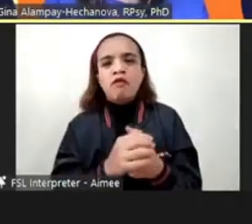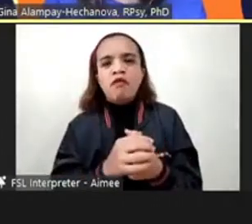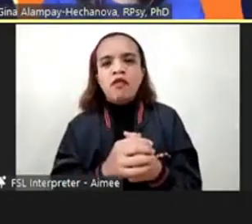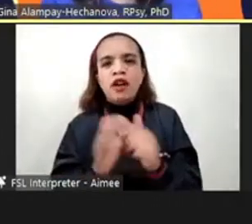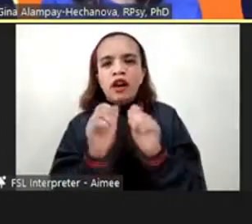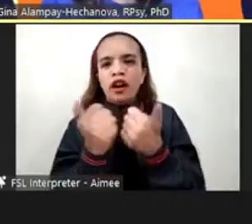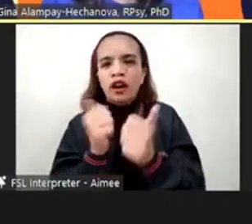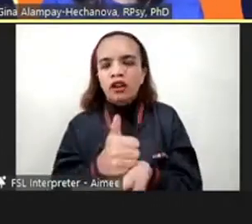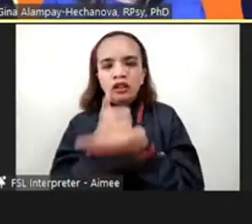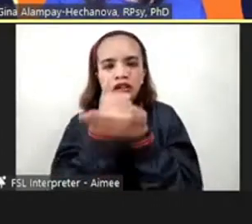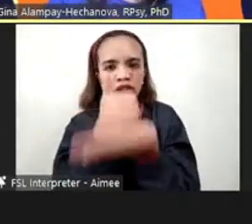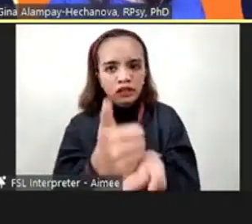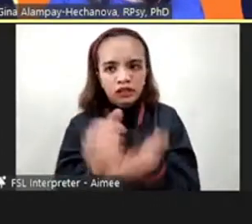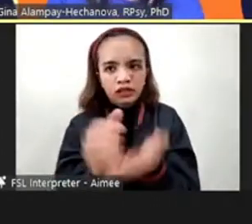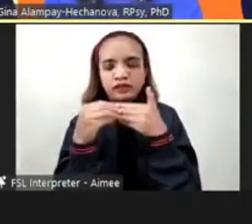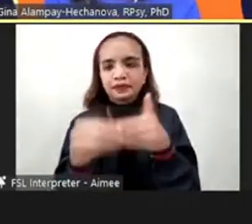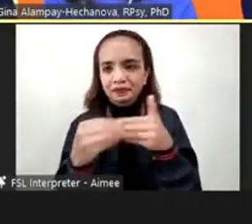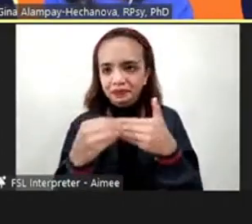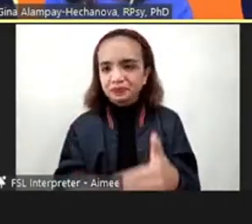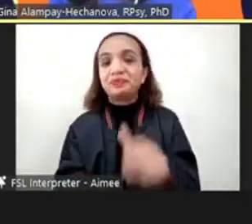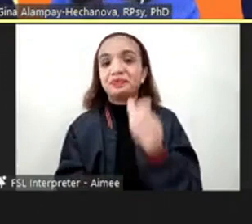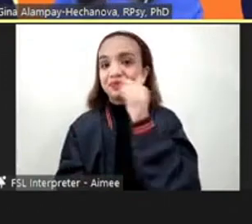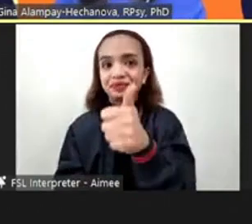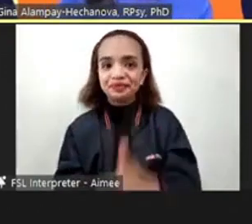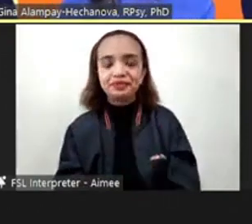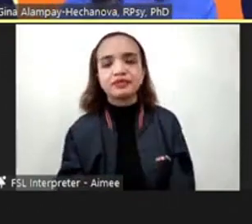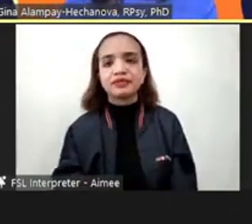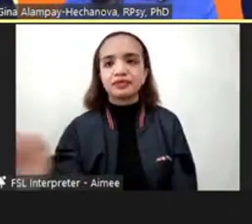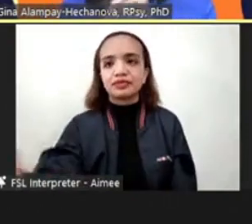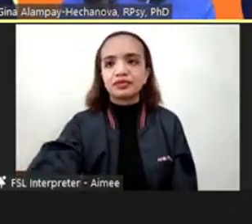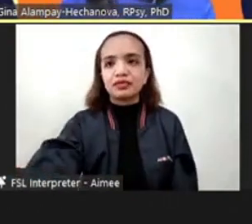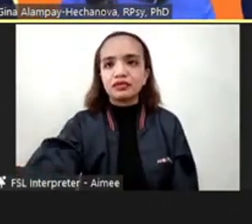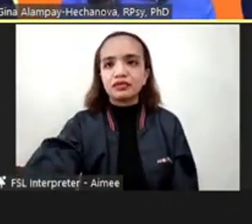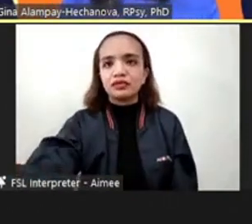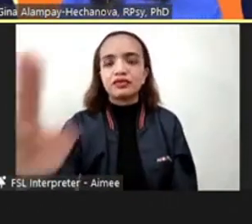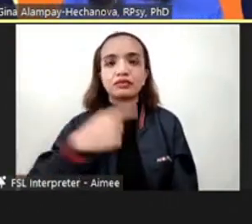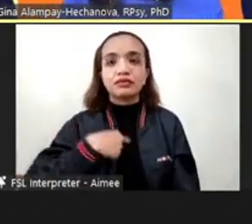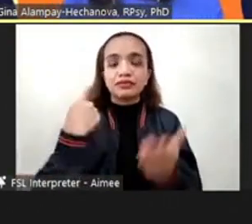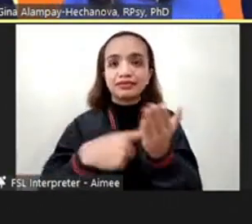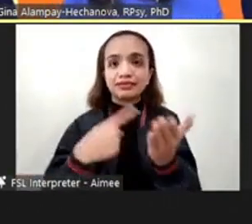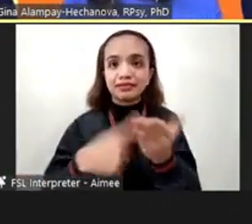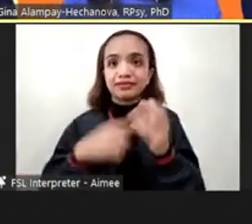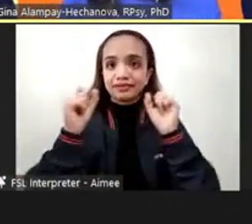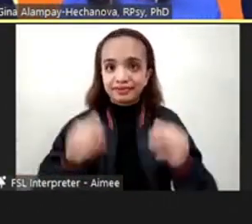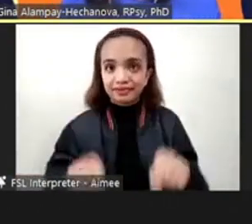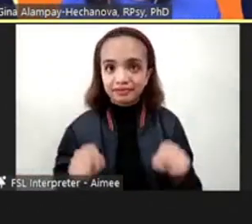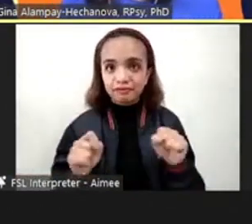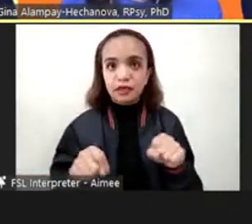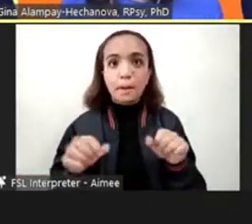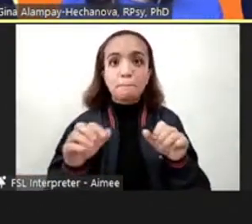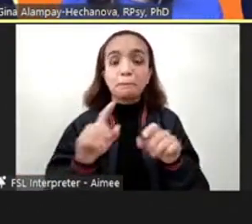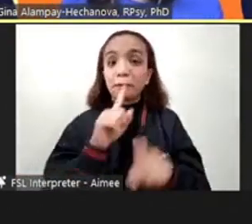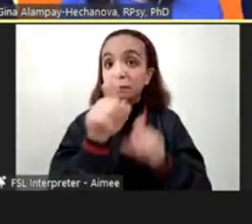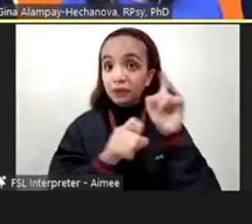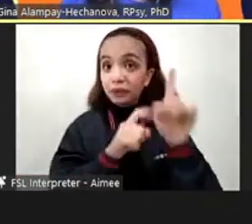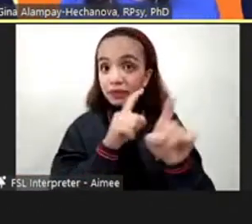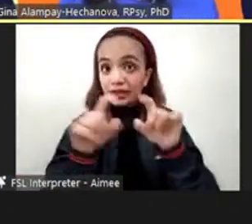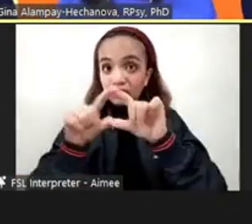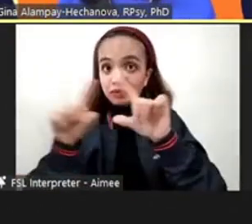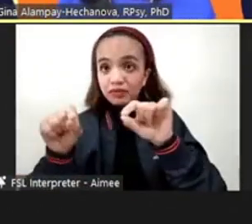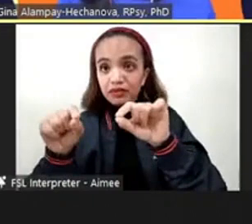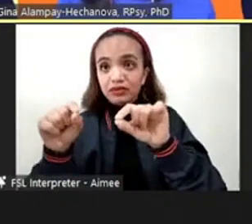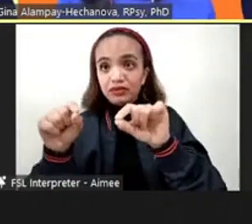build resilience? Okay? So as I talk, please feel free also to write down your questions on the chat